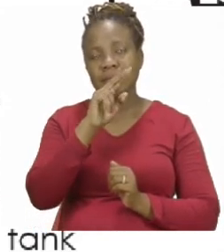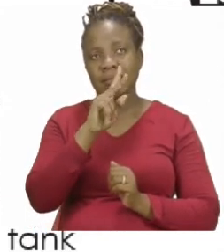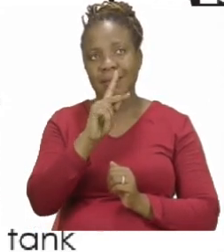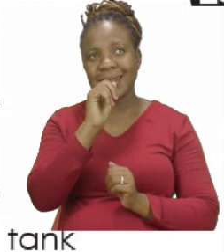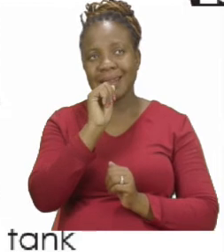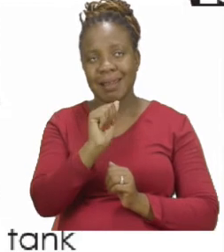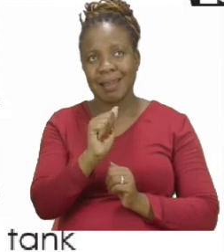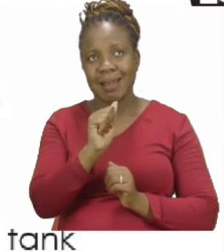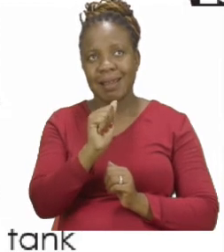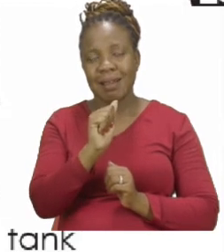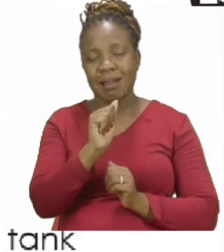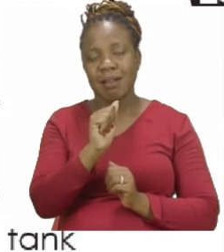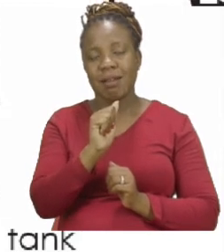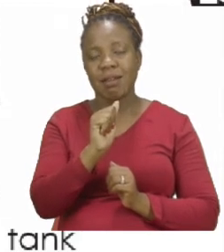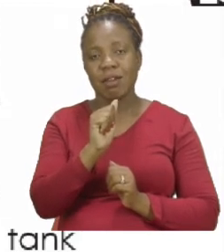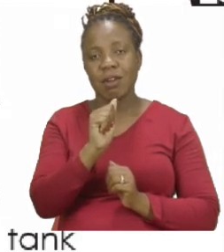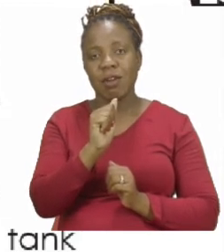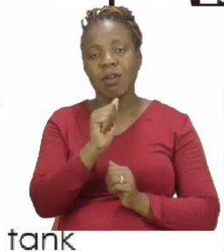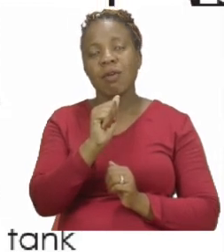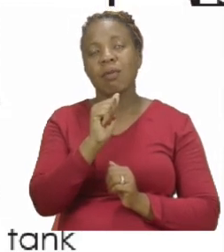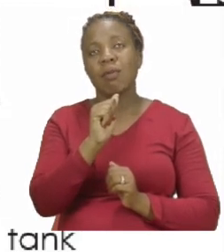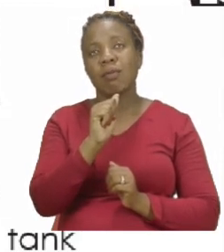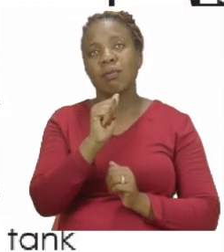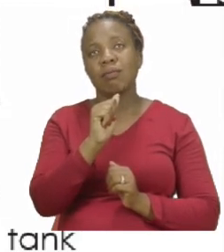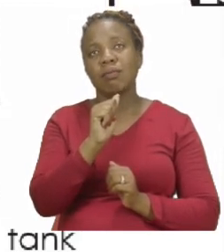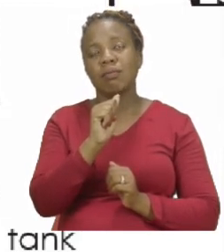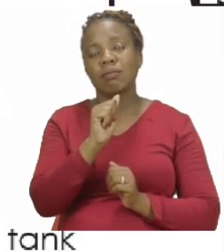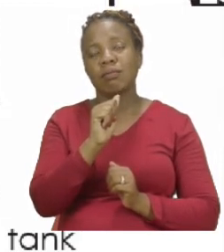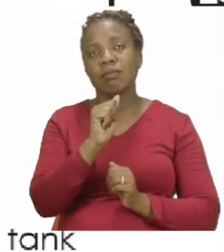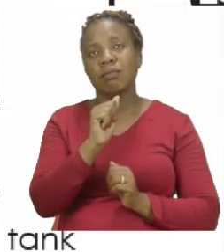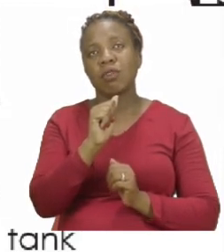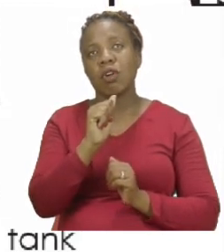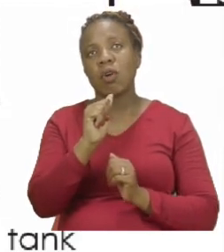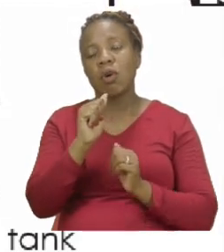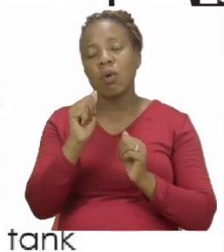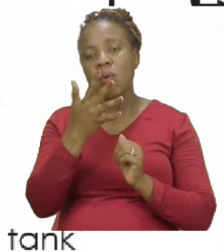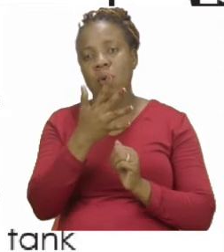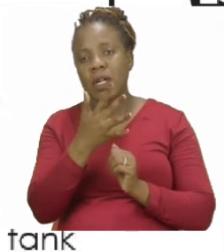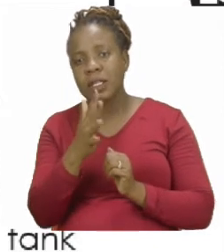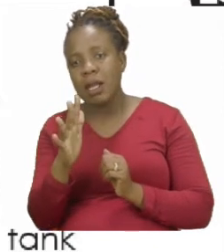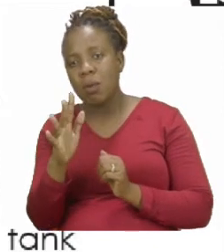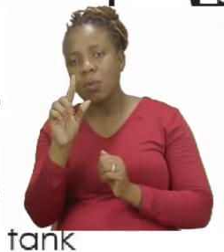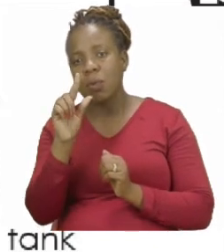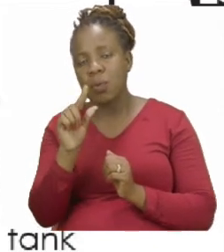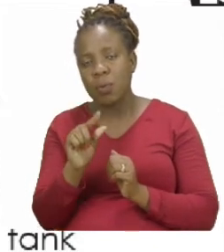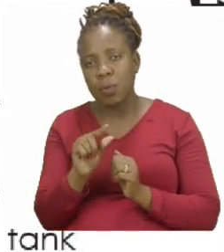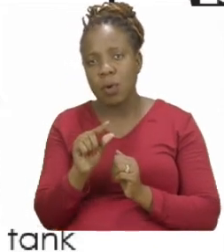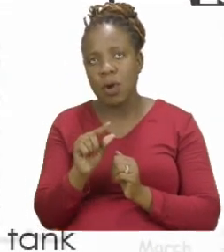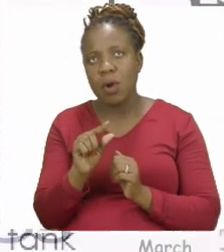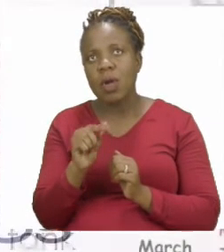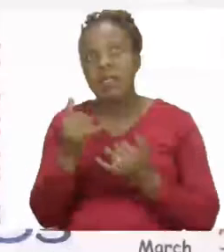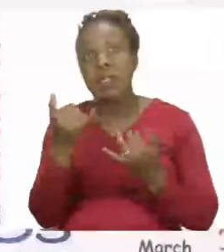see which tank holds the most water. On the board, I wrote